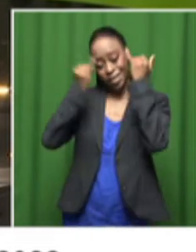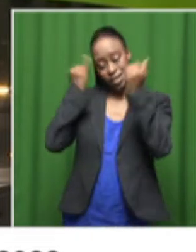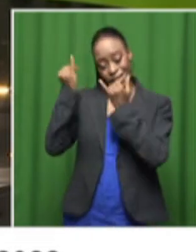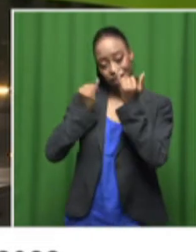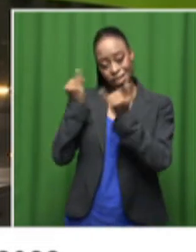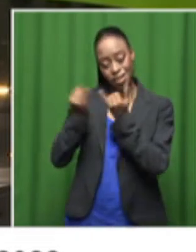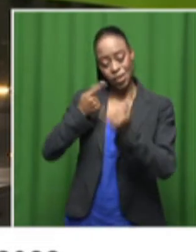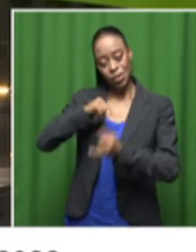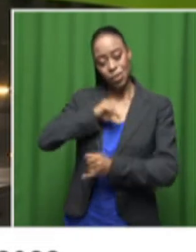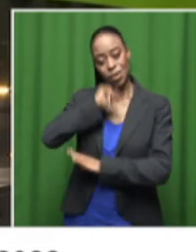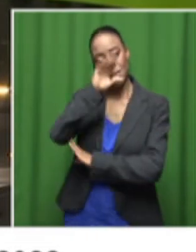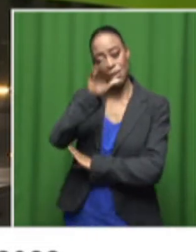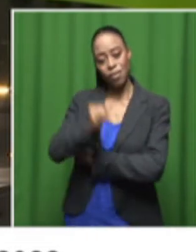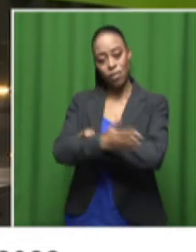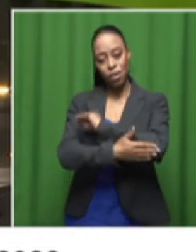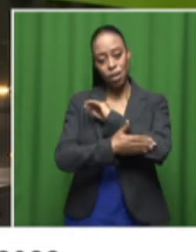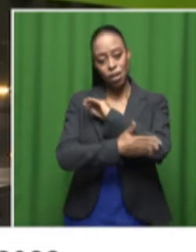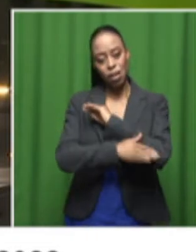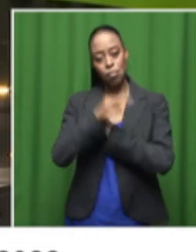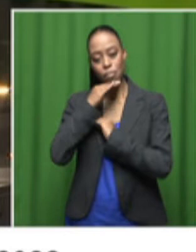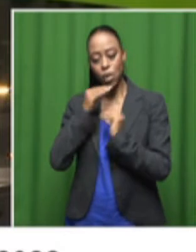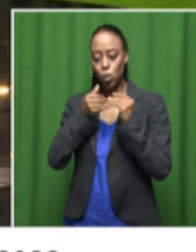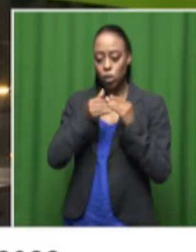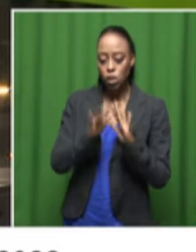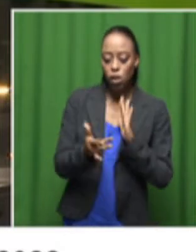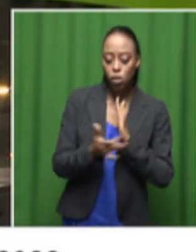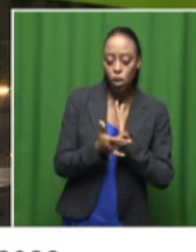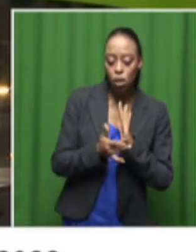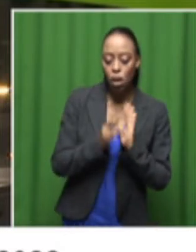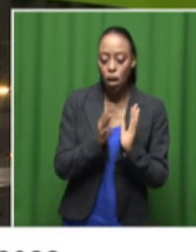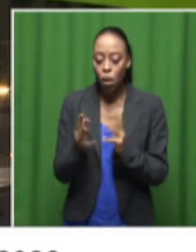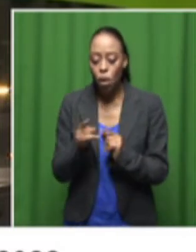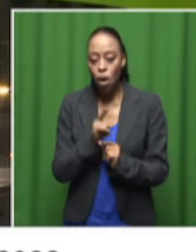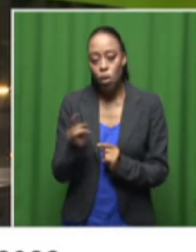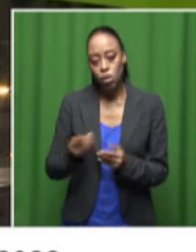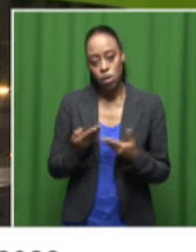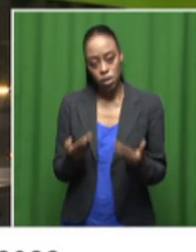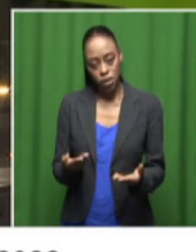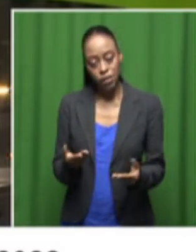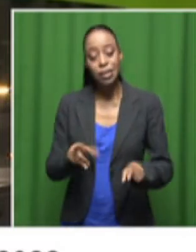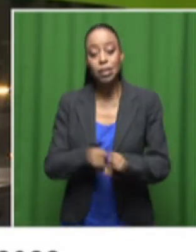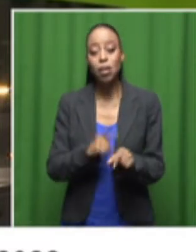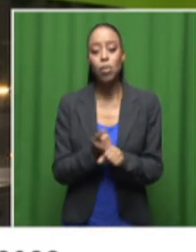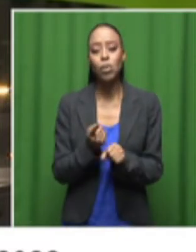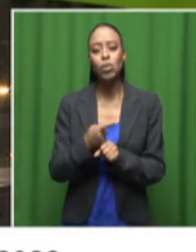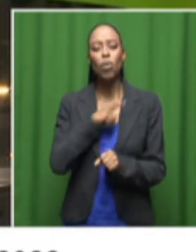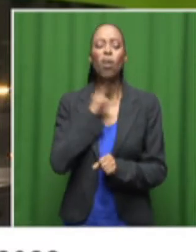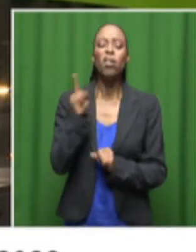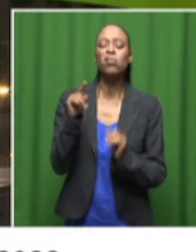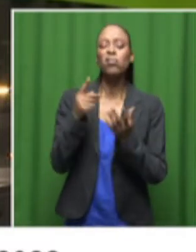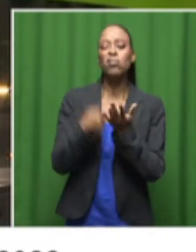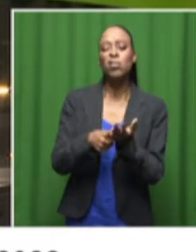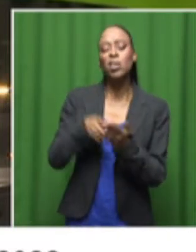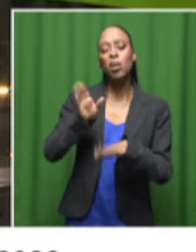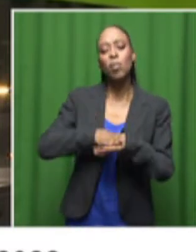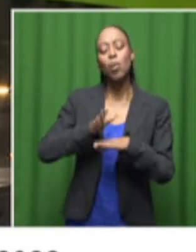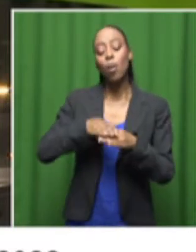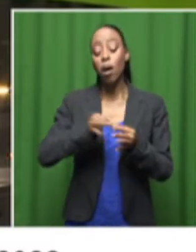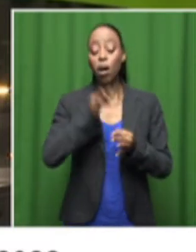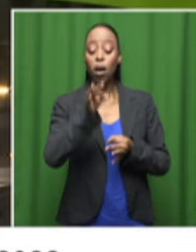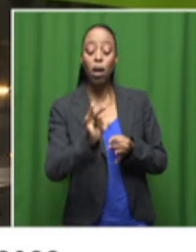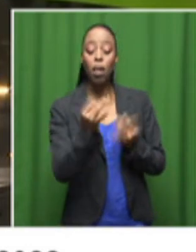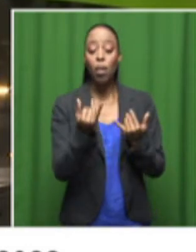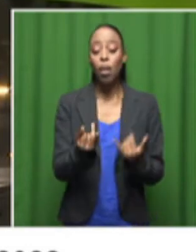as African countries about how to start digitizing digital services. And in fact, just to take that conversation forward, I am going